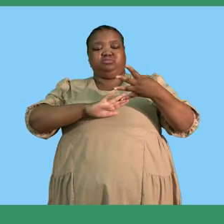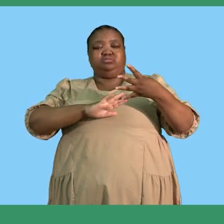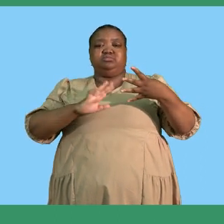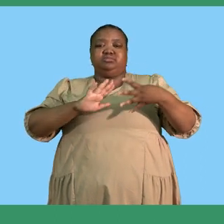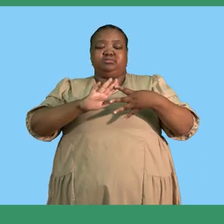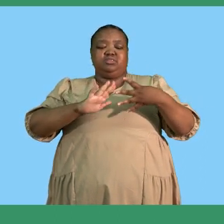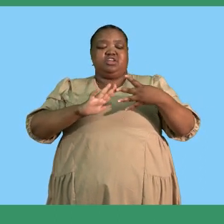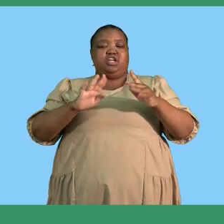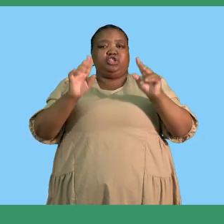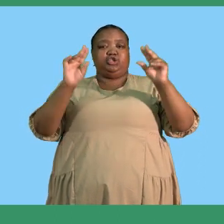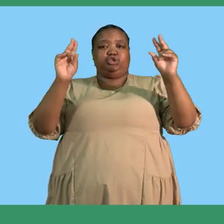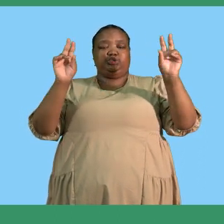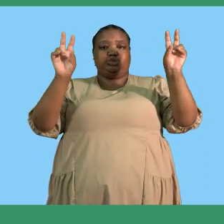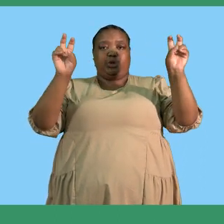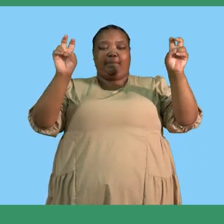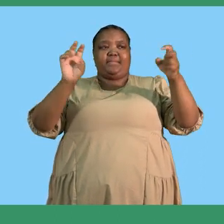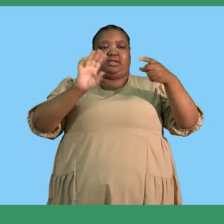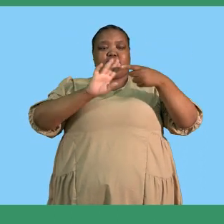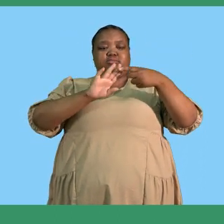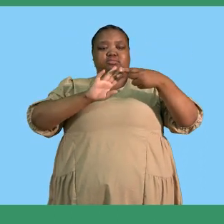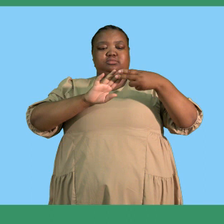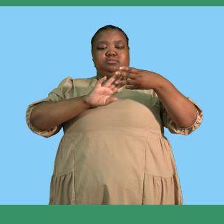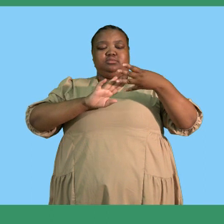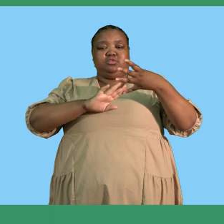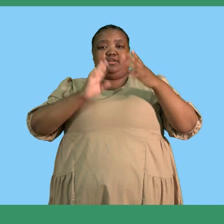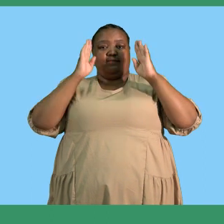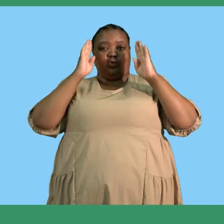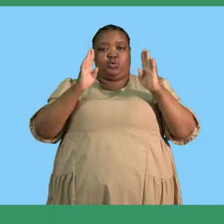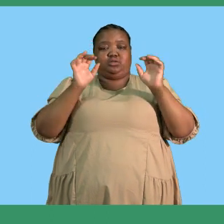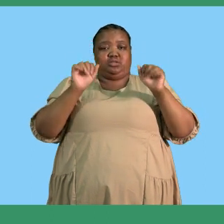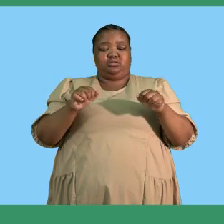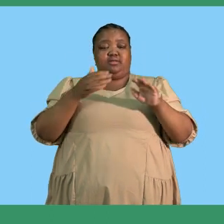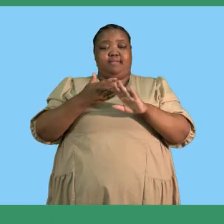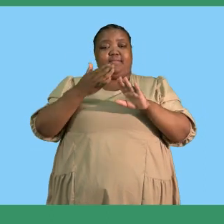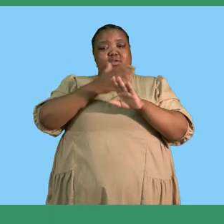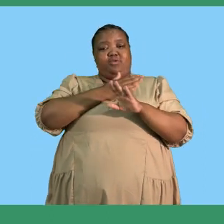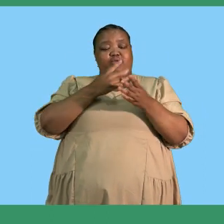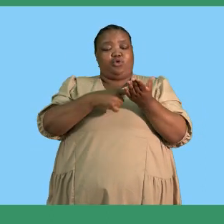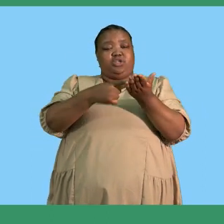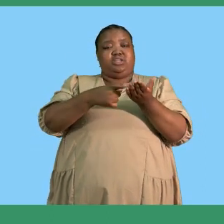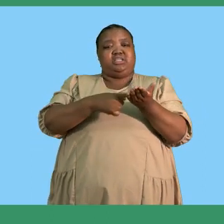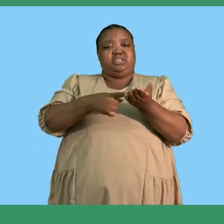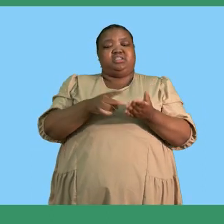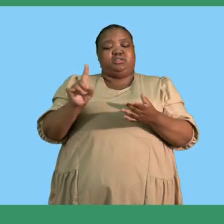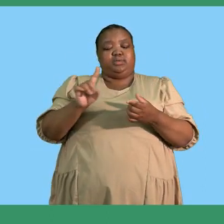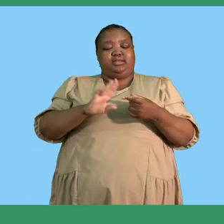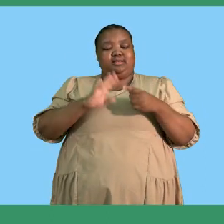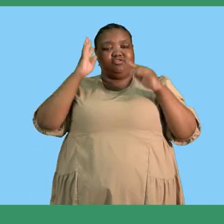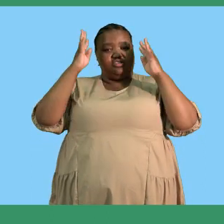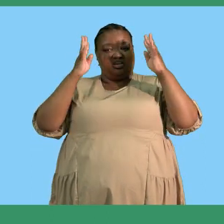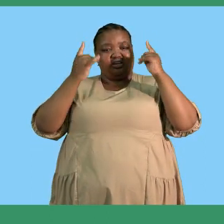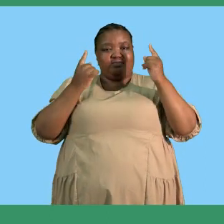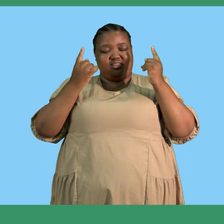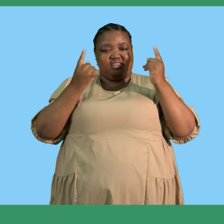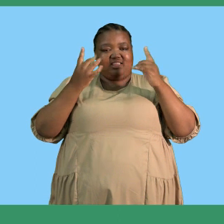4 subtopics. Now, in the previous lesson, we had discussed creative thinking and problem solving,